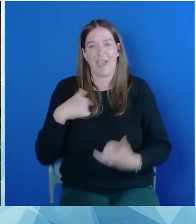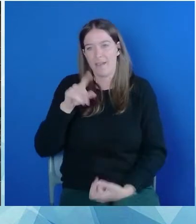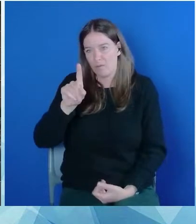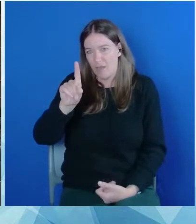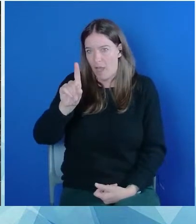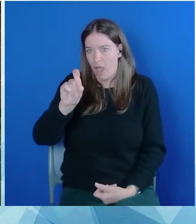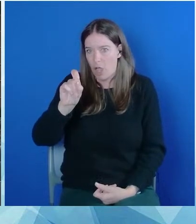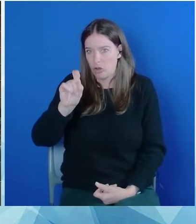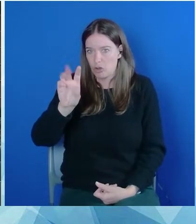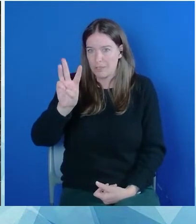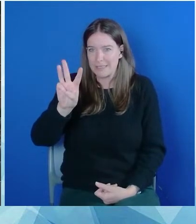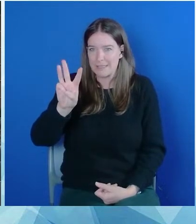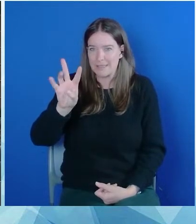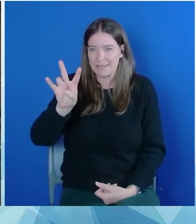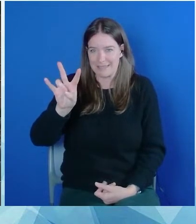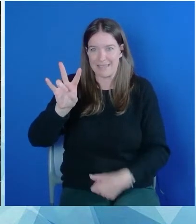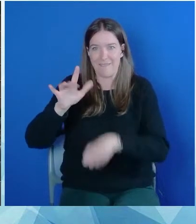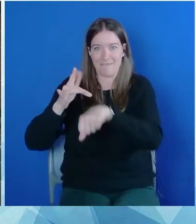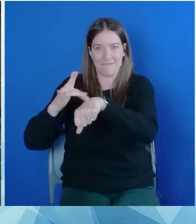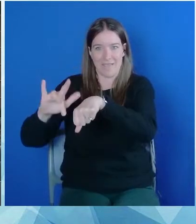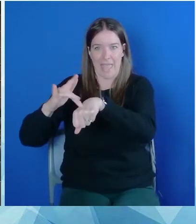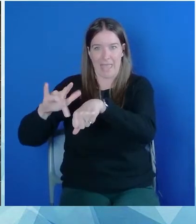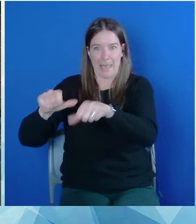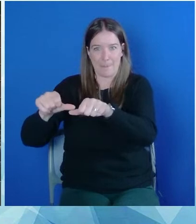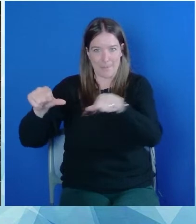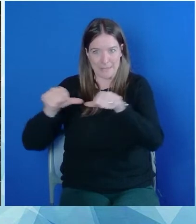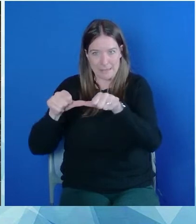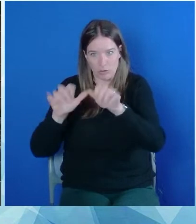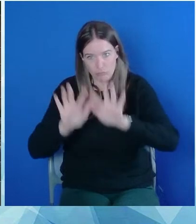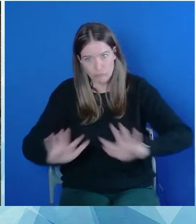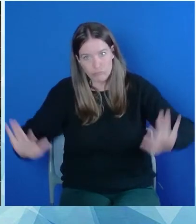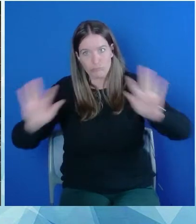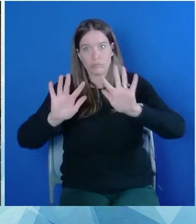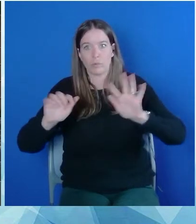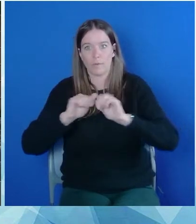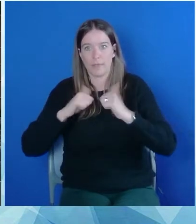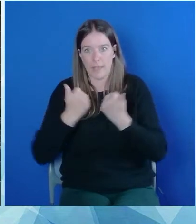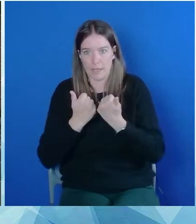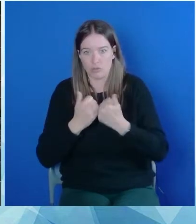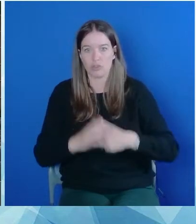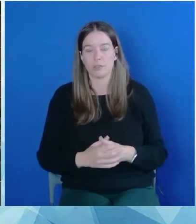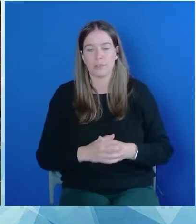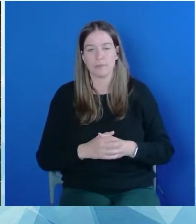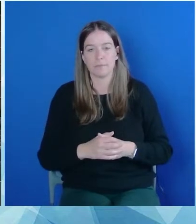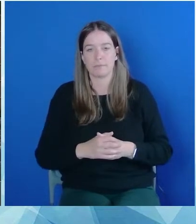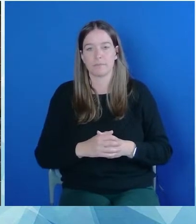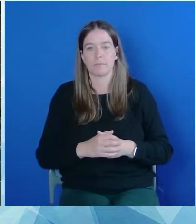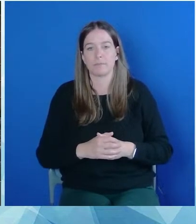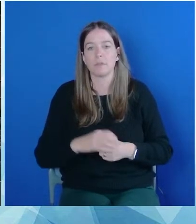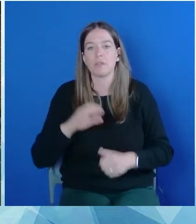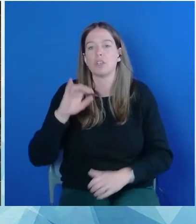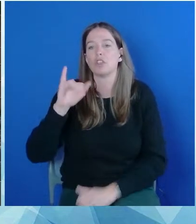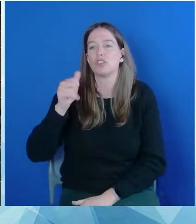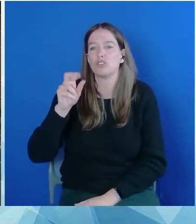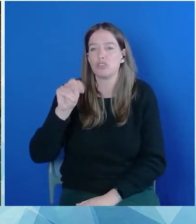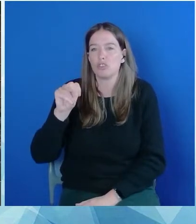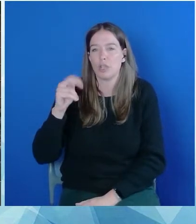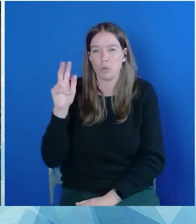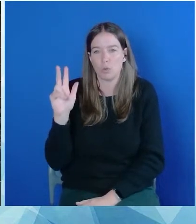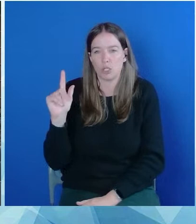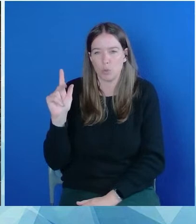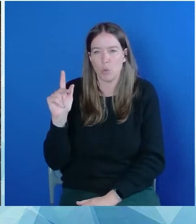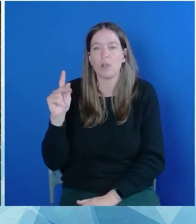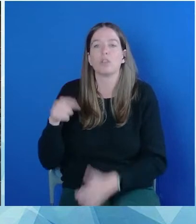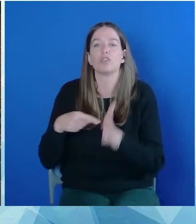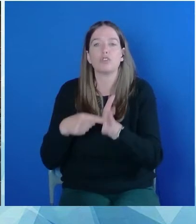agency-wide. The highlight of the January 23 financial report shows the revenue of $30.6 million was